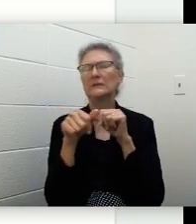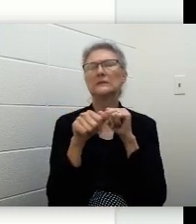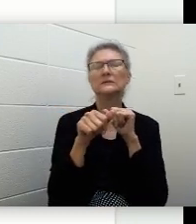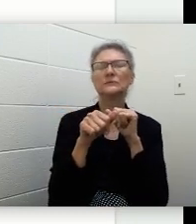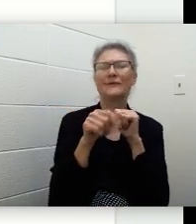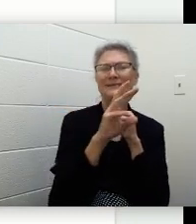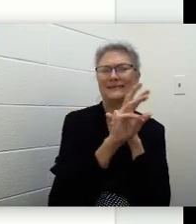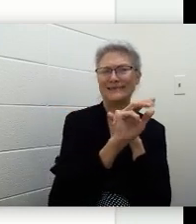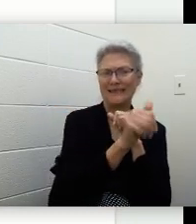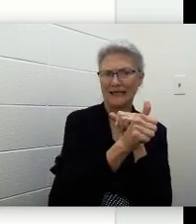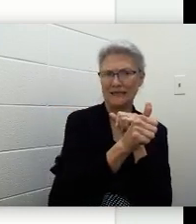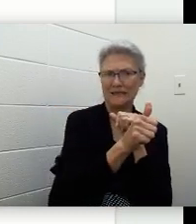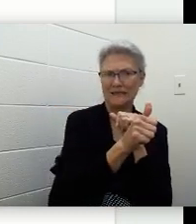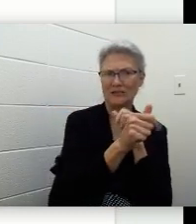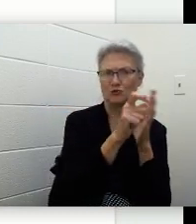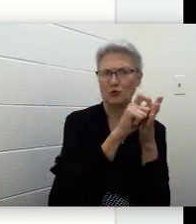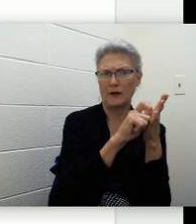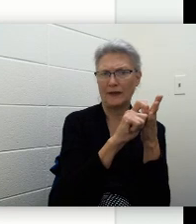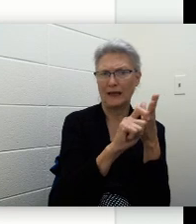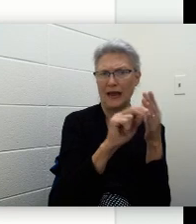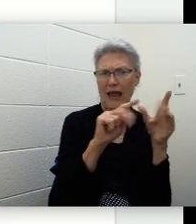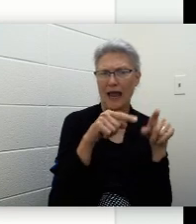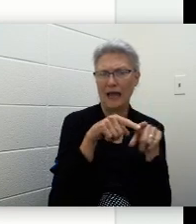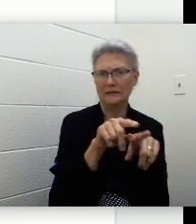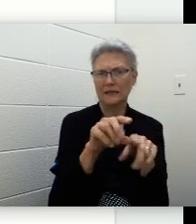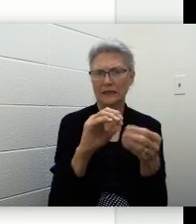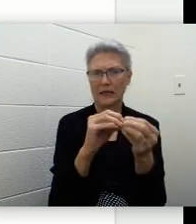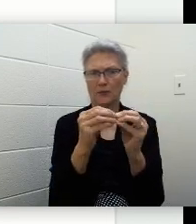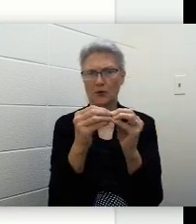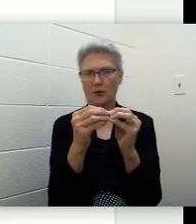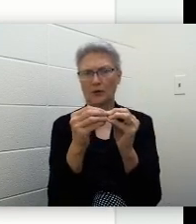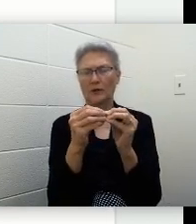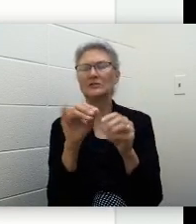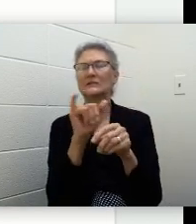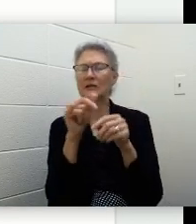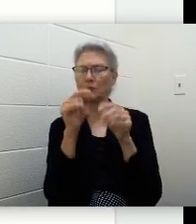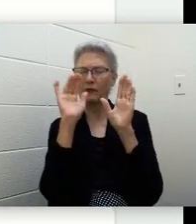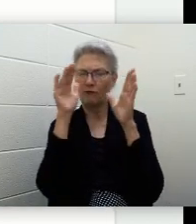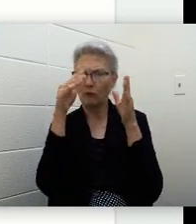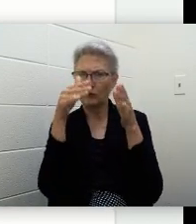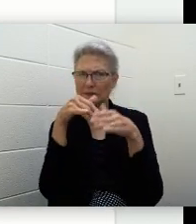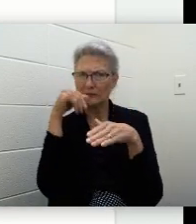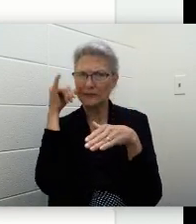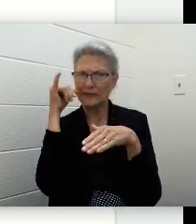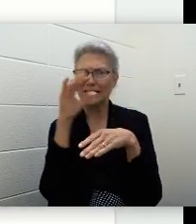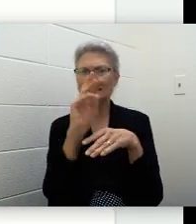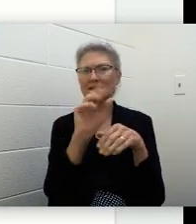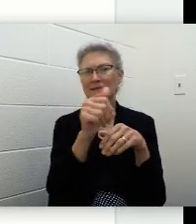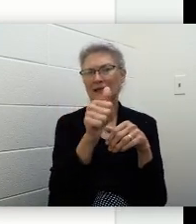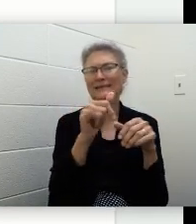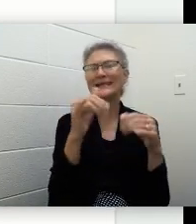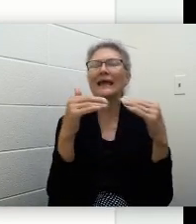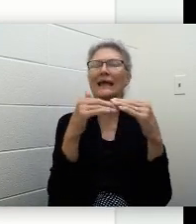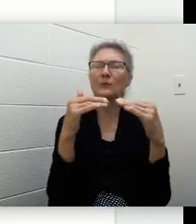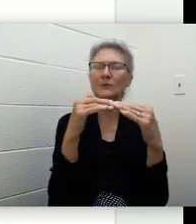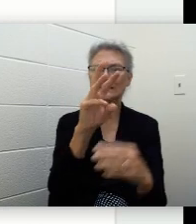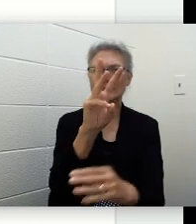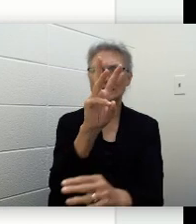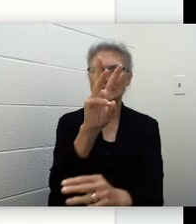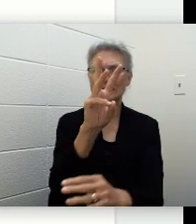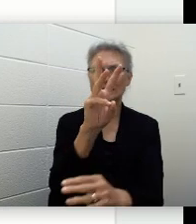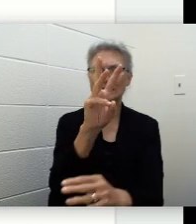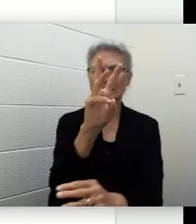10s. Let's write that as a number, just like we focused on yesterday. Okay, so 6 10s, well, that's the same as 60. I'm going to go ahead and write